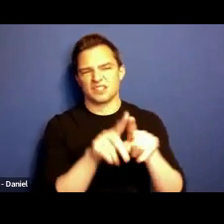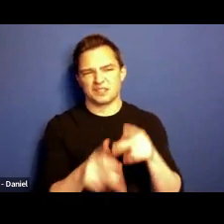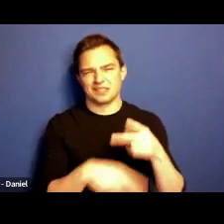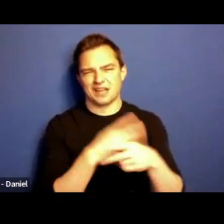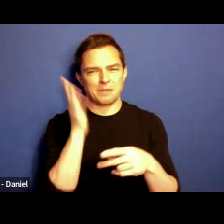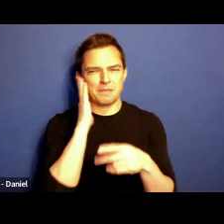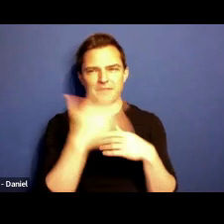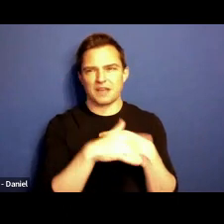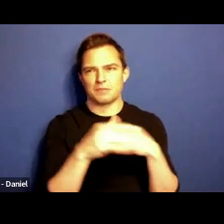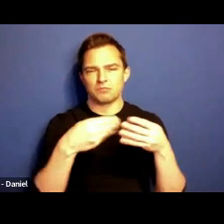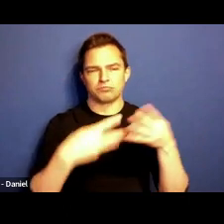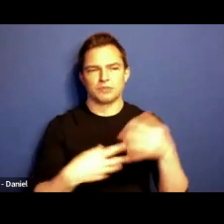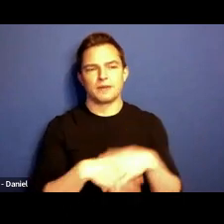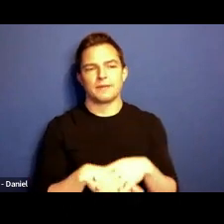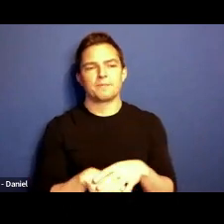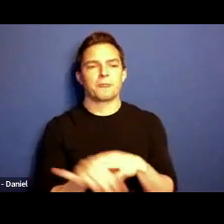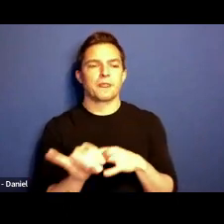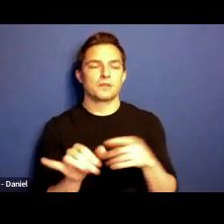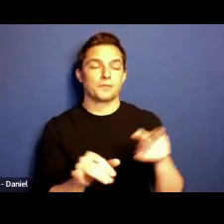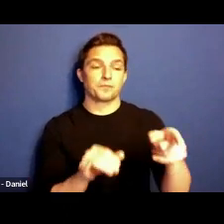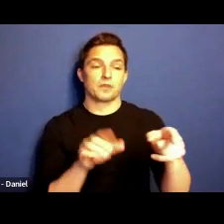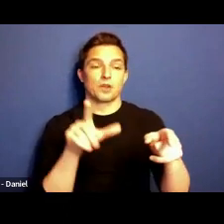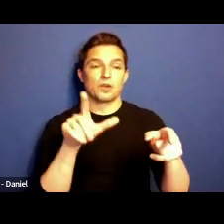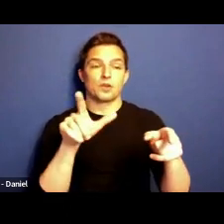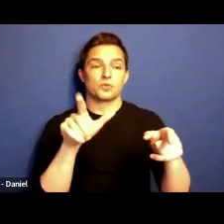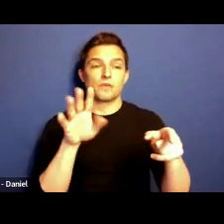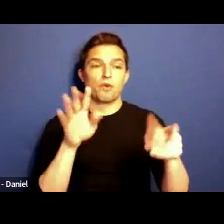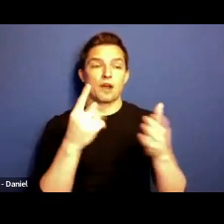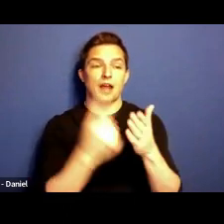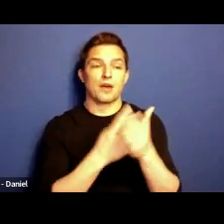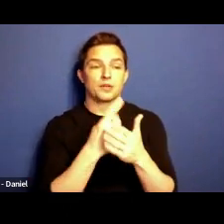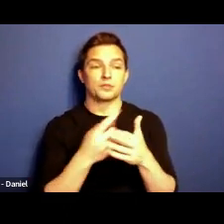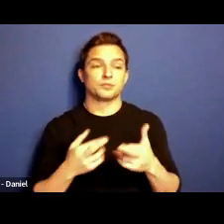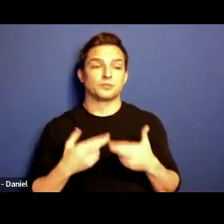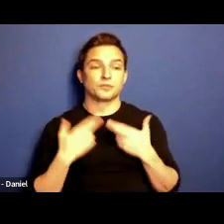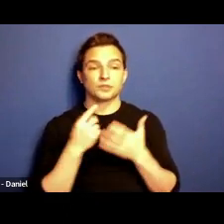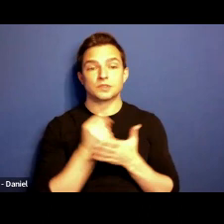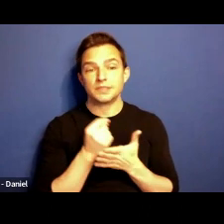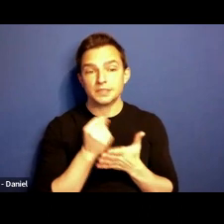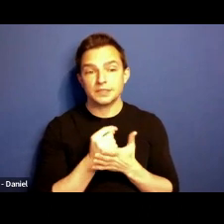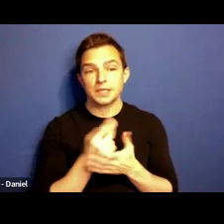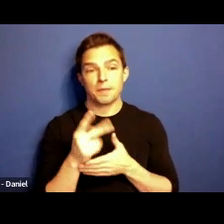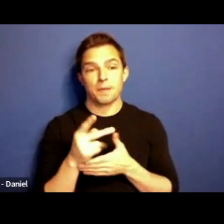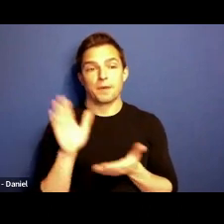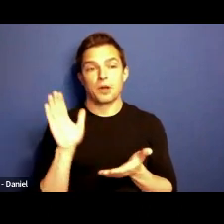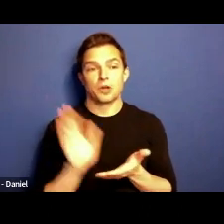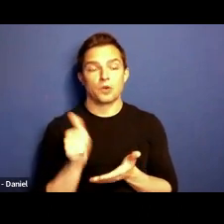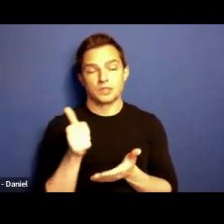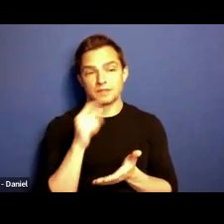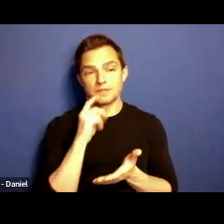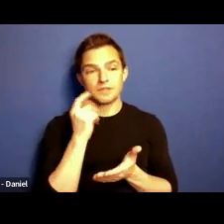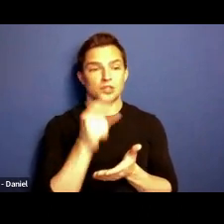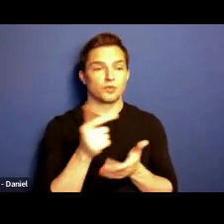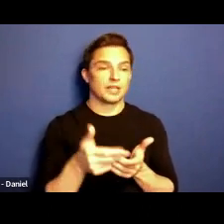available. And then similarly, if we look at the 24-hour residential treatment, again, the purple are the lowest number, the green have